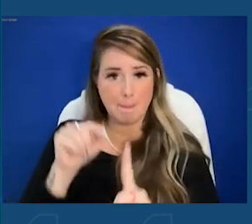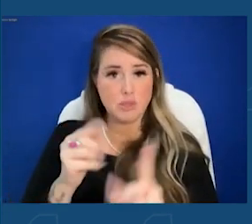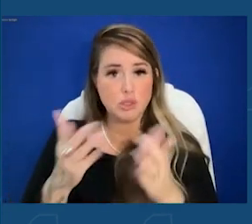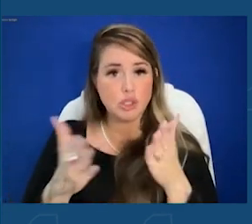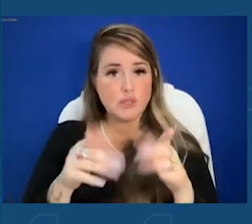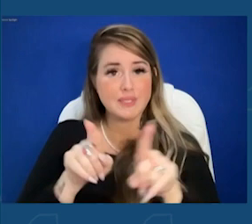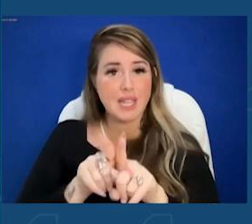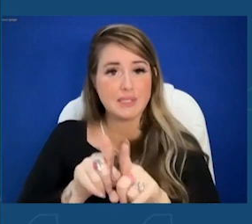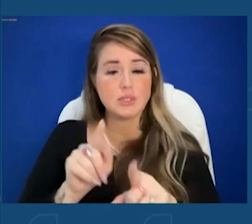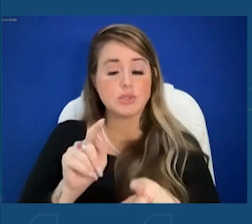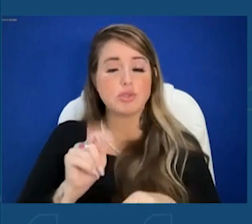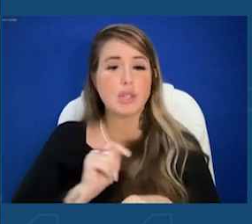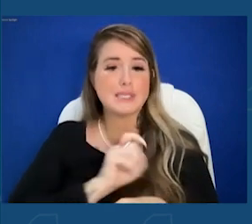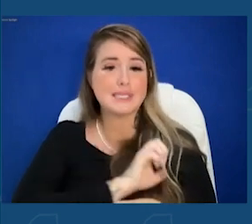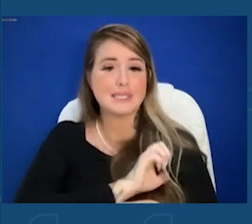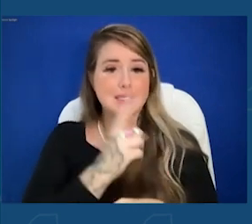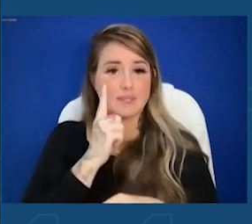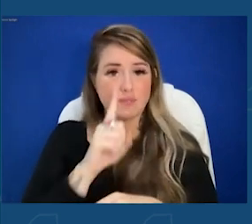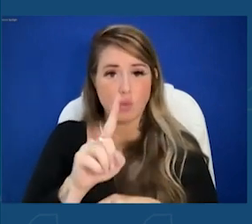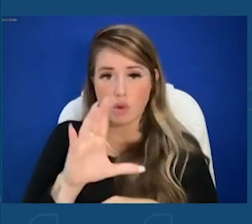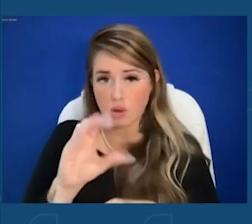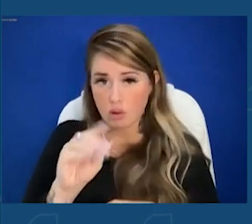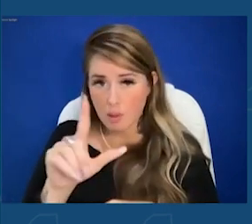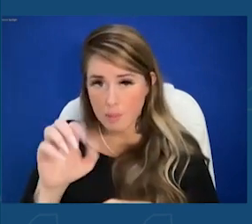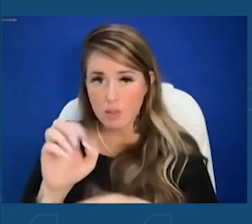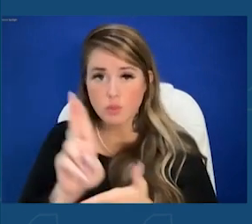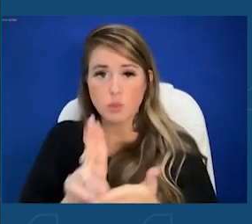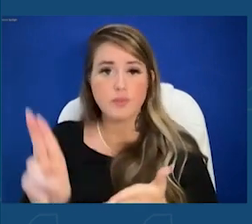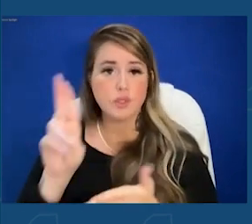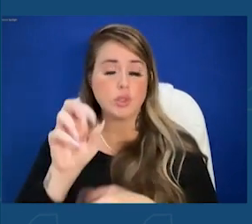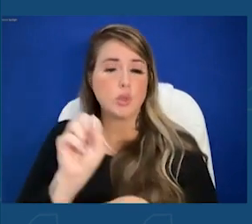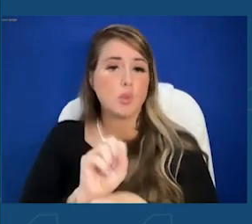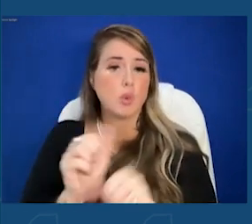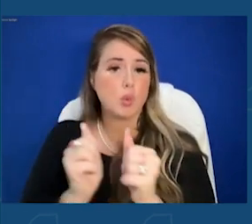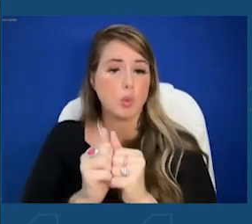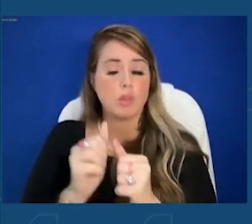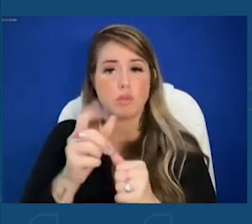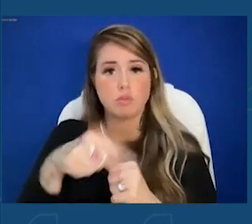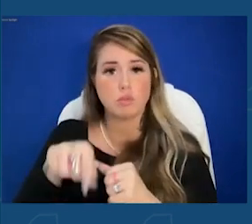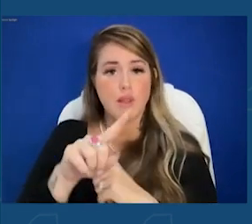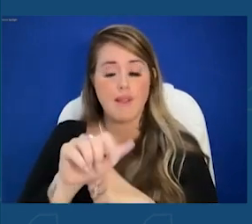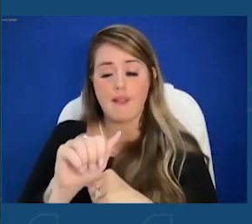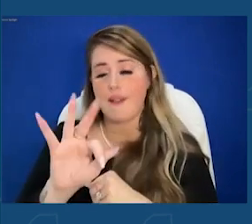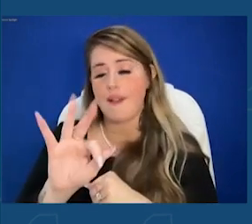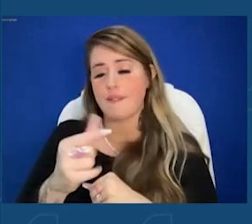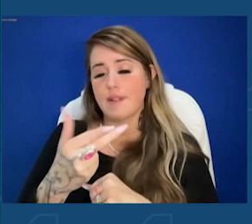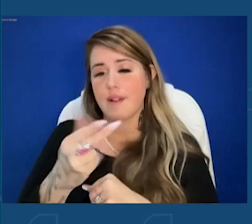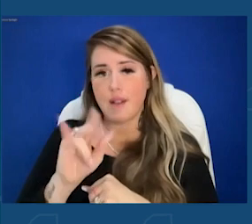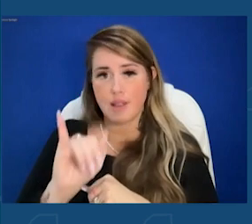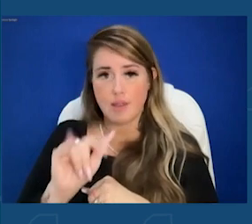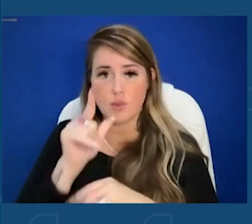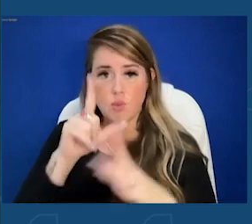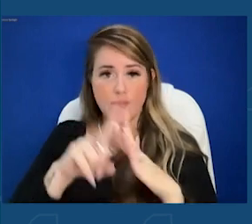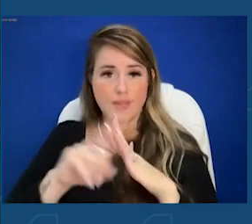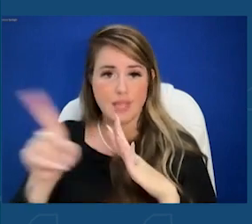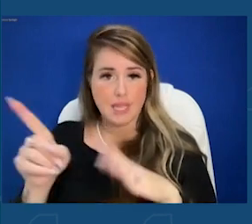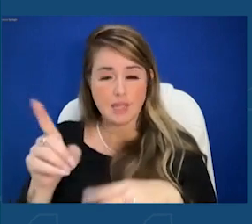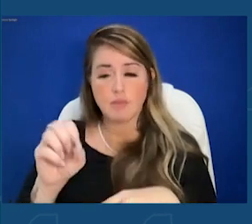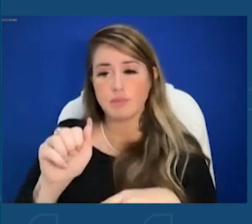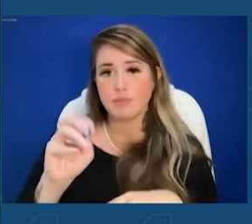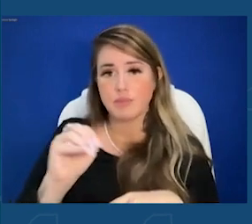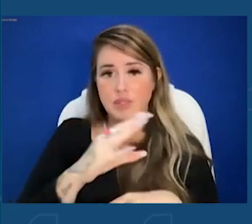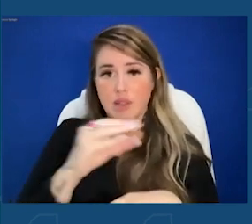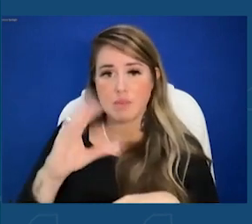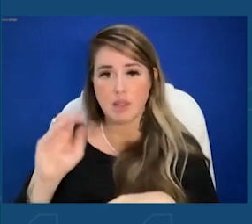Kabul University. When Afghanis who worked with the US had to flee, Carol and Sam Nappi asked me to help